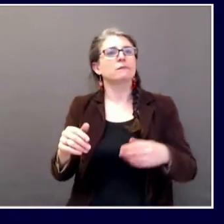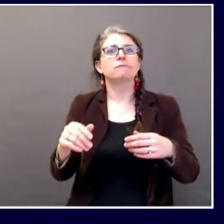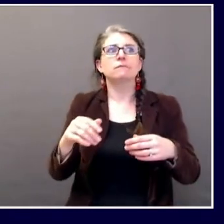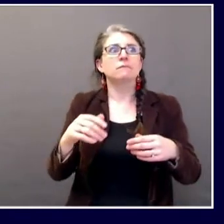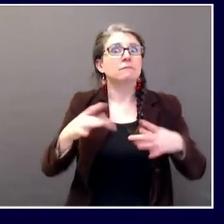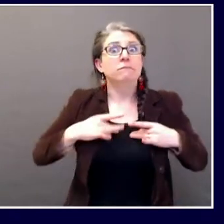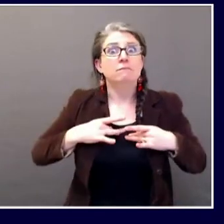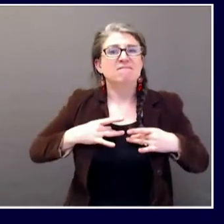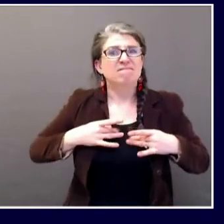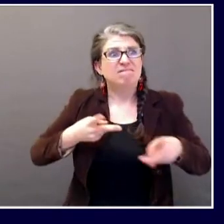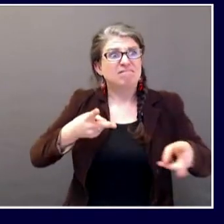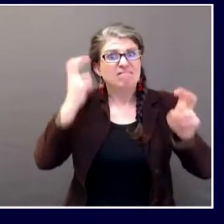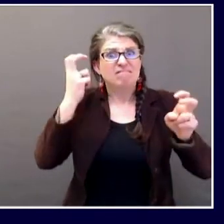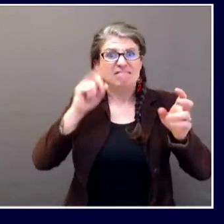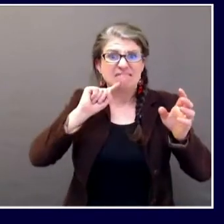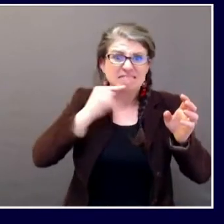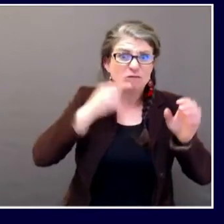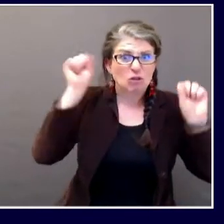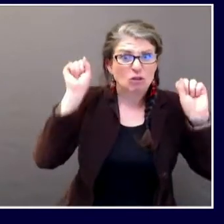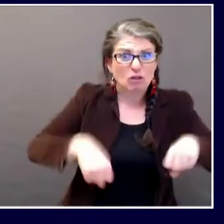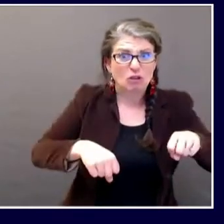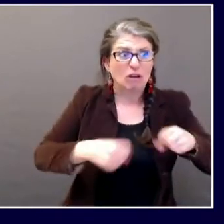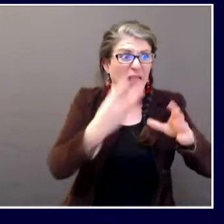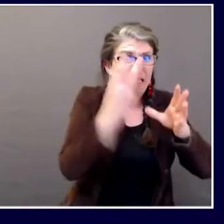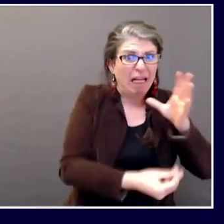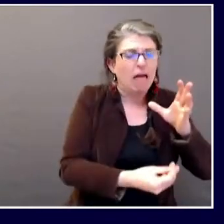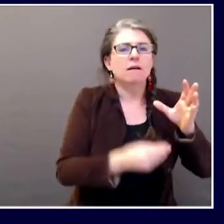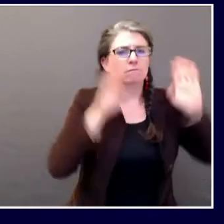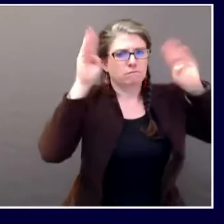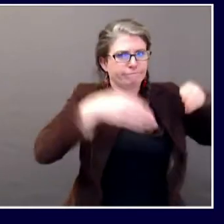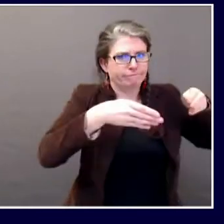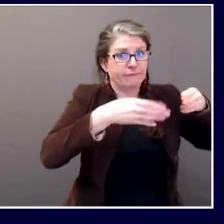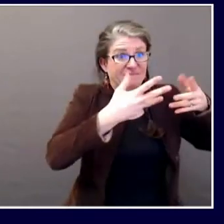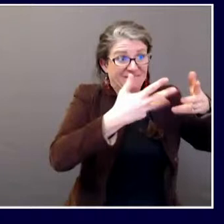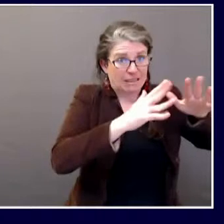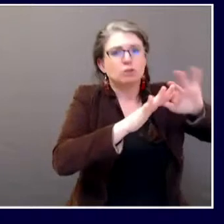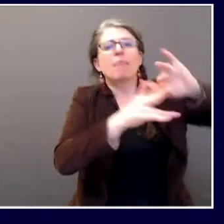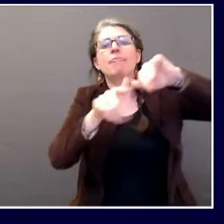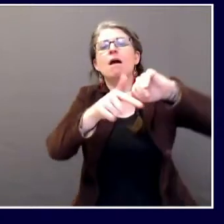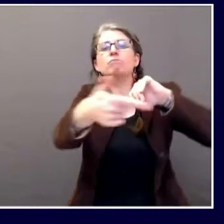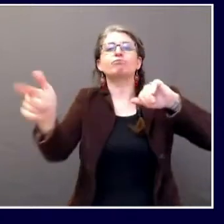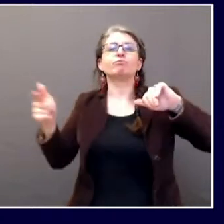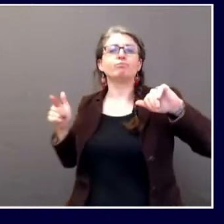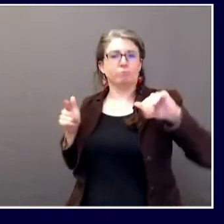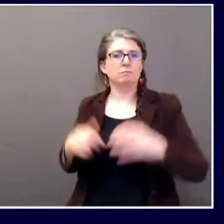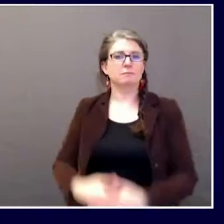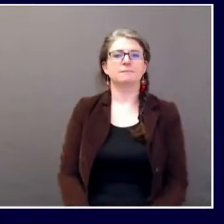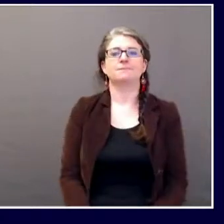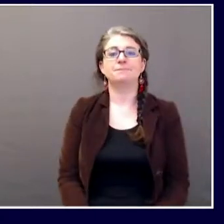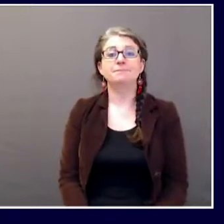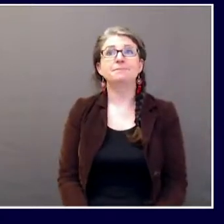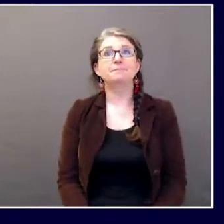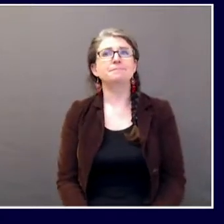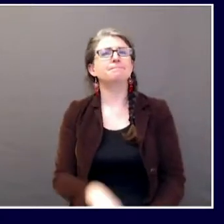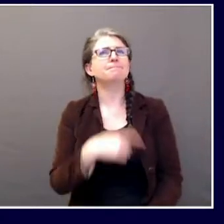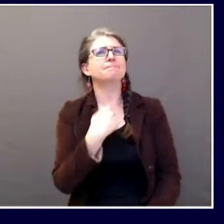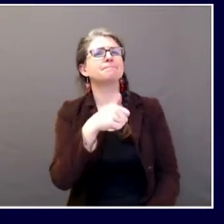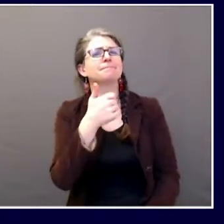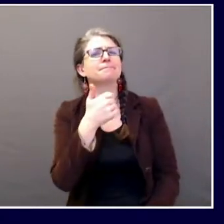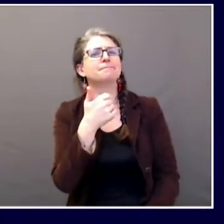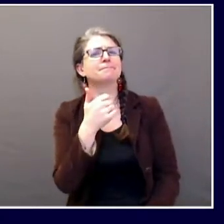I just have one more question, if I may. Is there